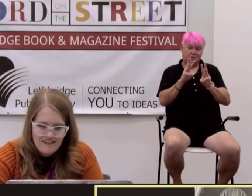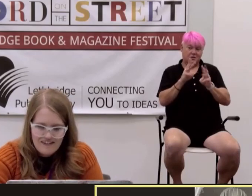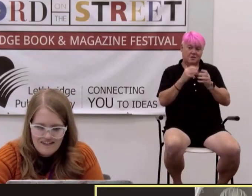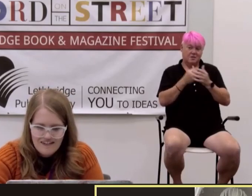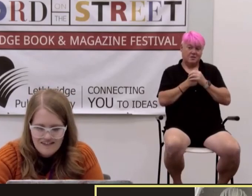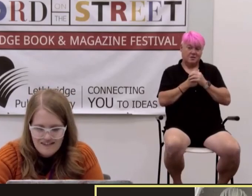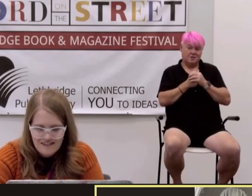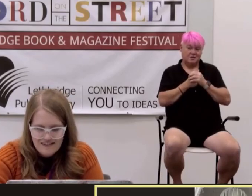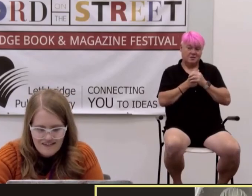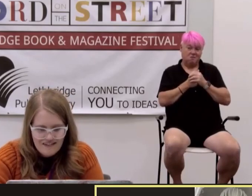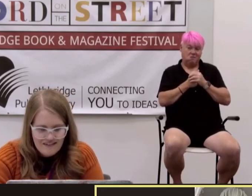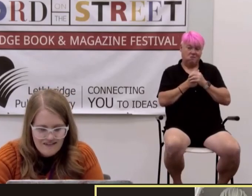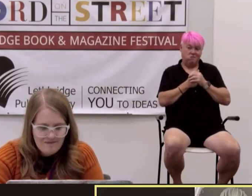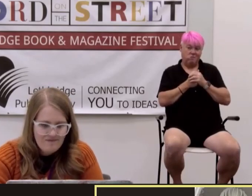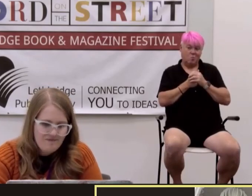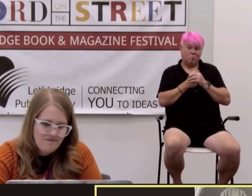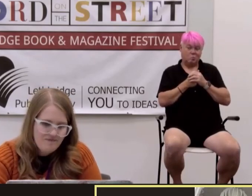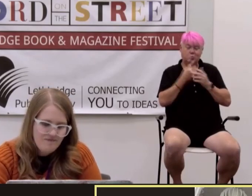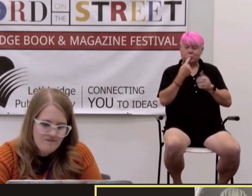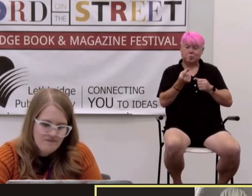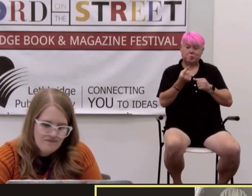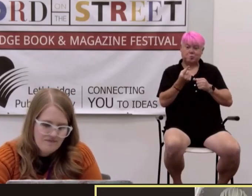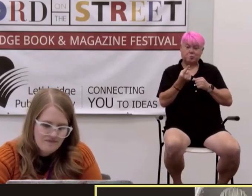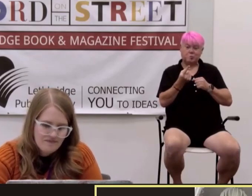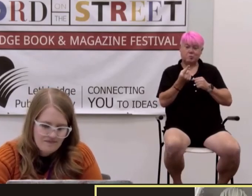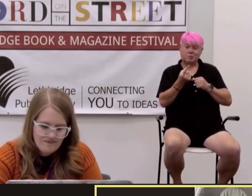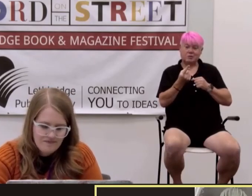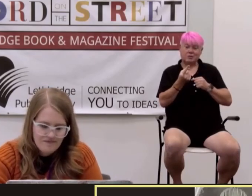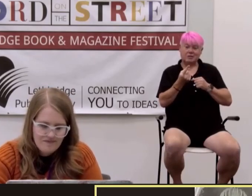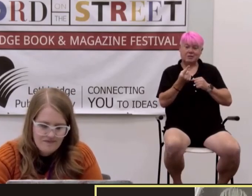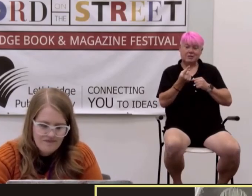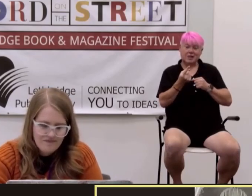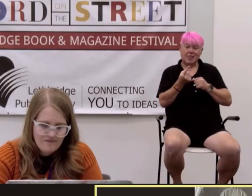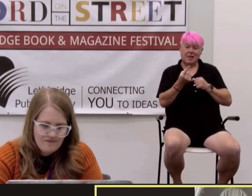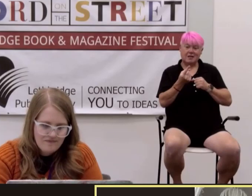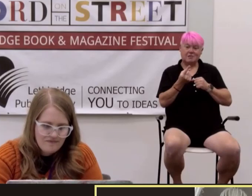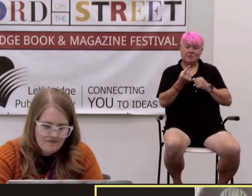one. I would say if I was